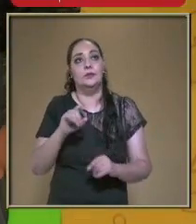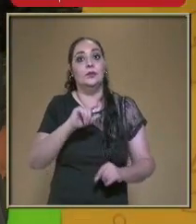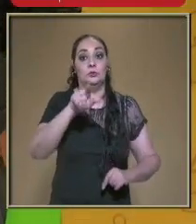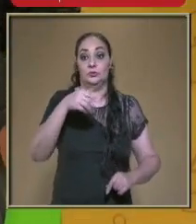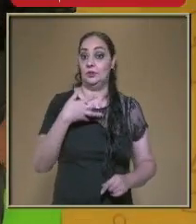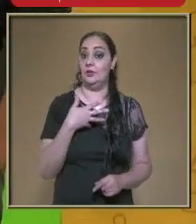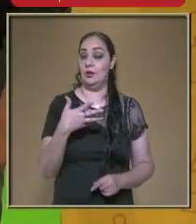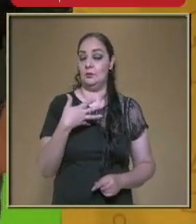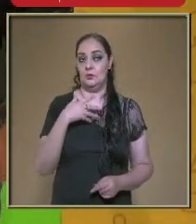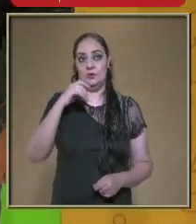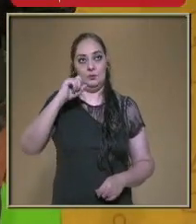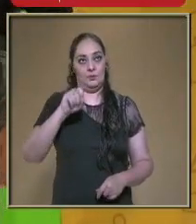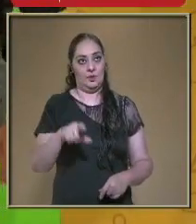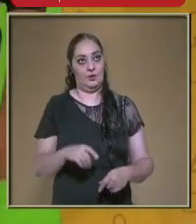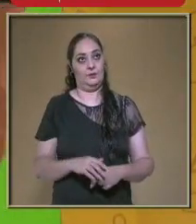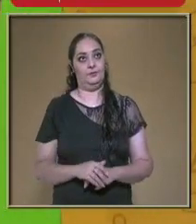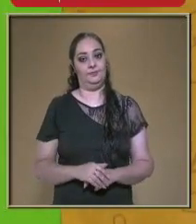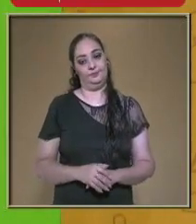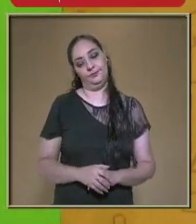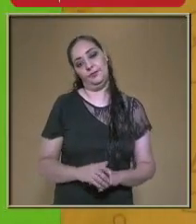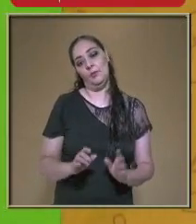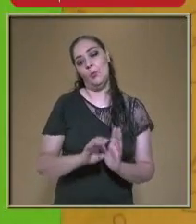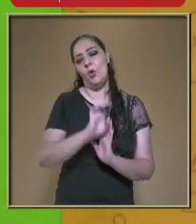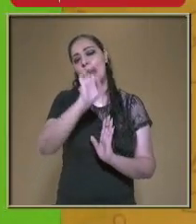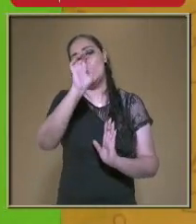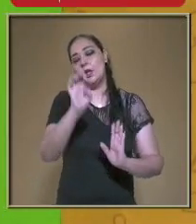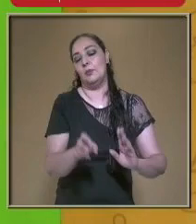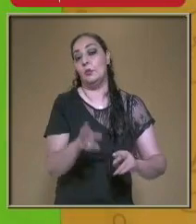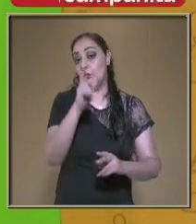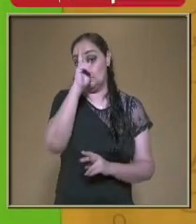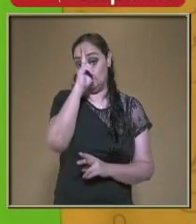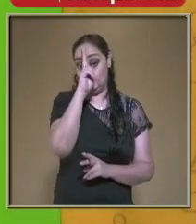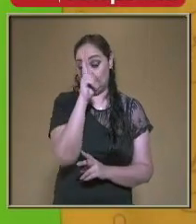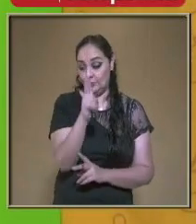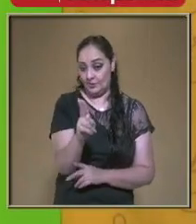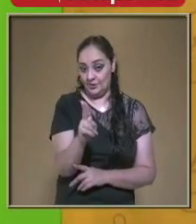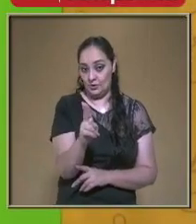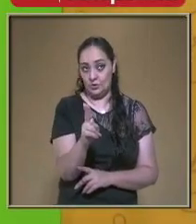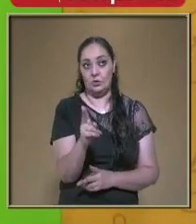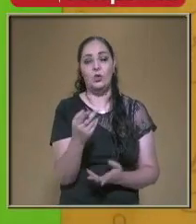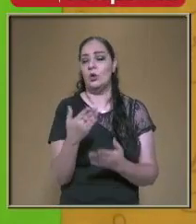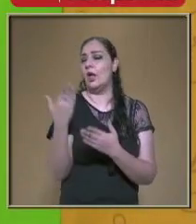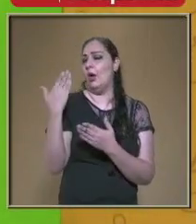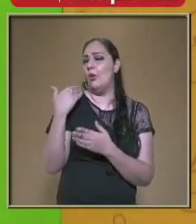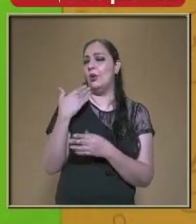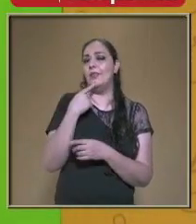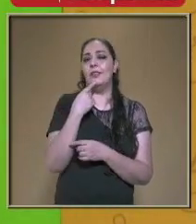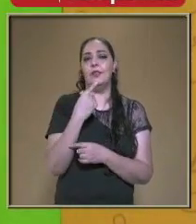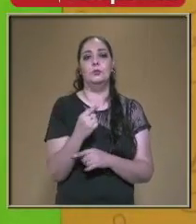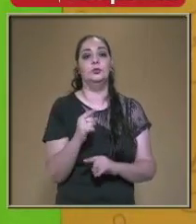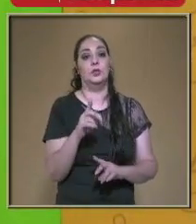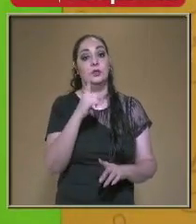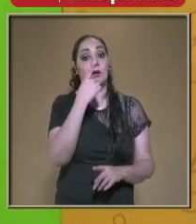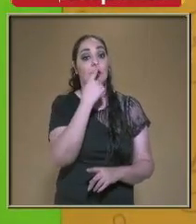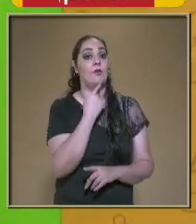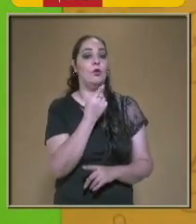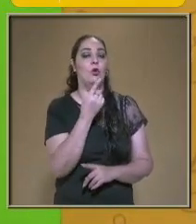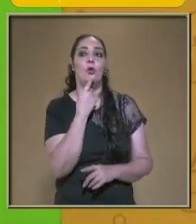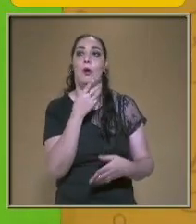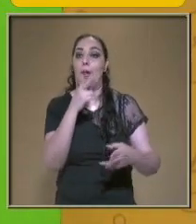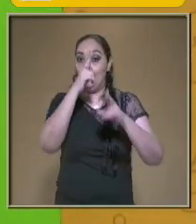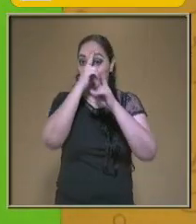class. For example, prohibition that we mentioned before, it's gonna be red, prohibition